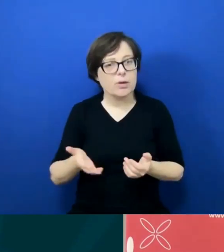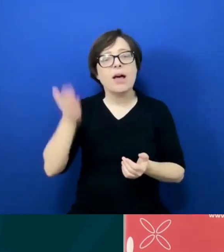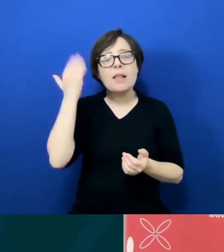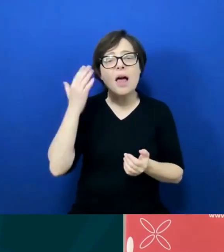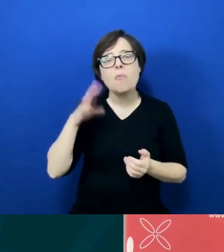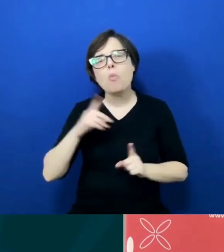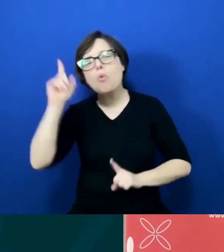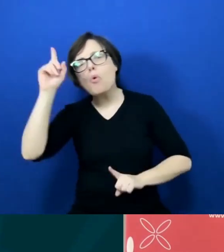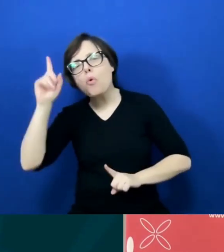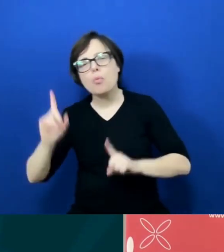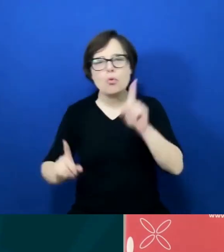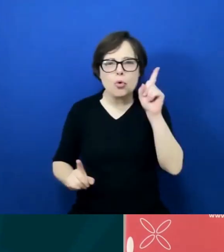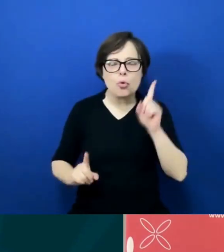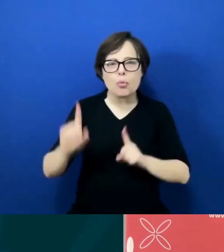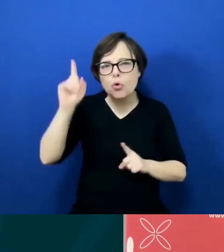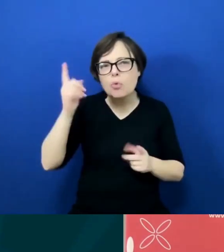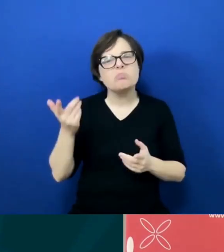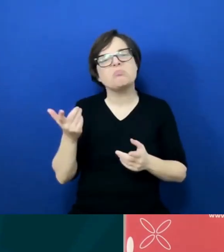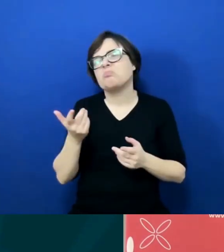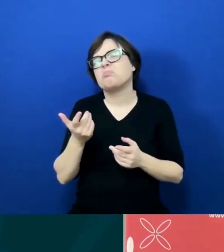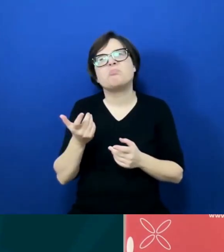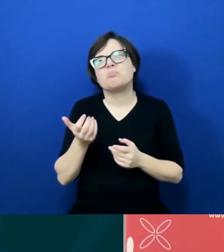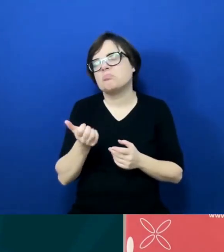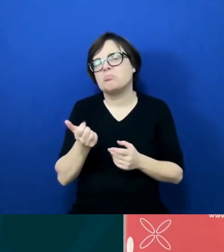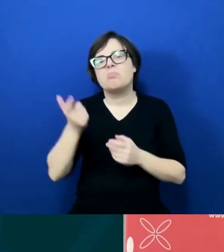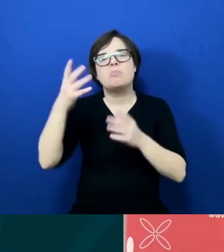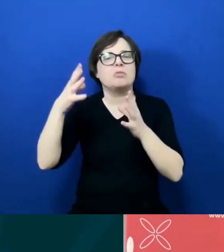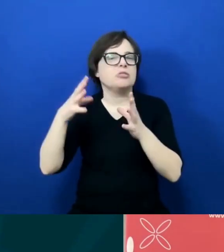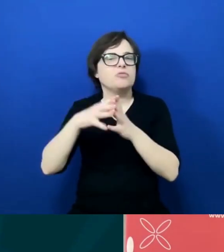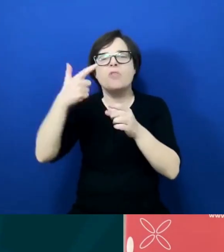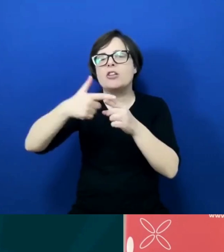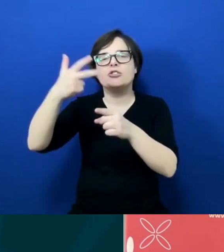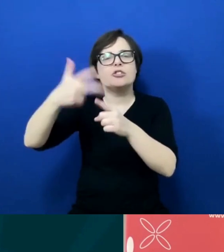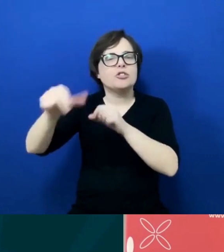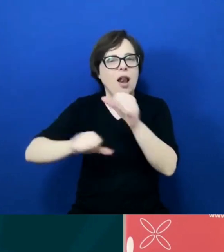that are more and more often. They used to be, for every